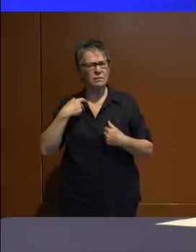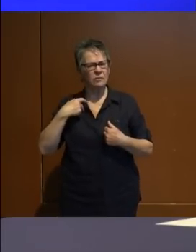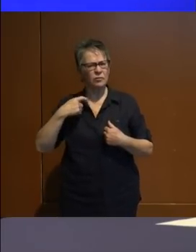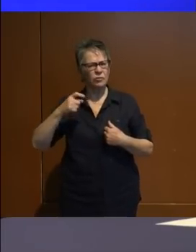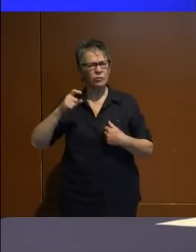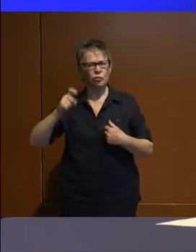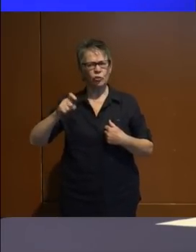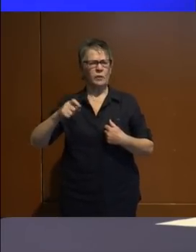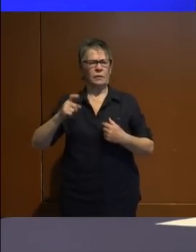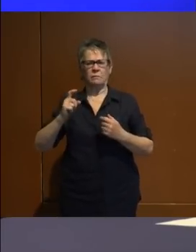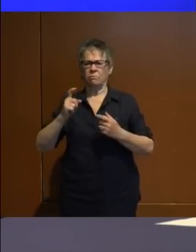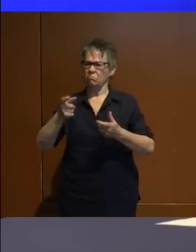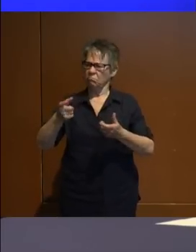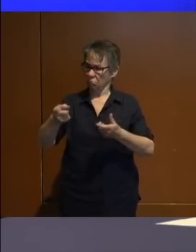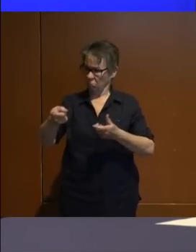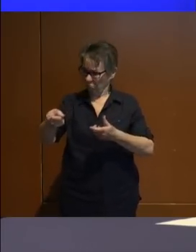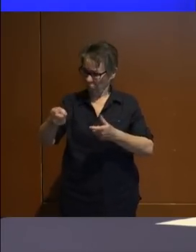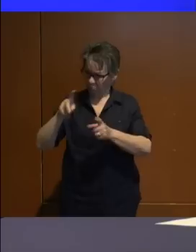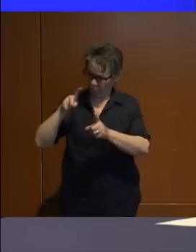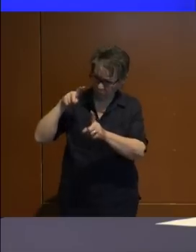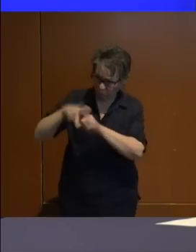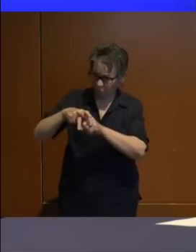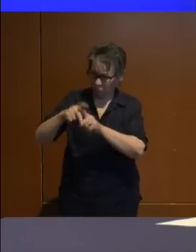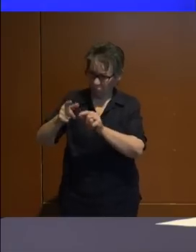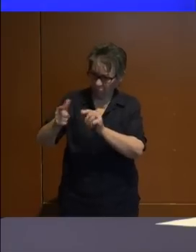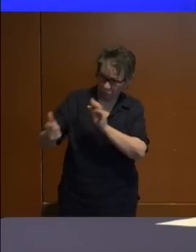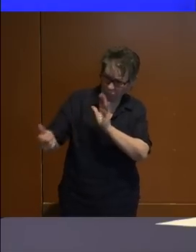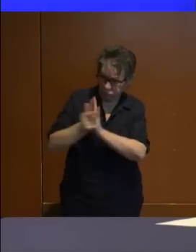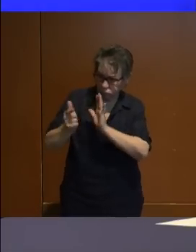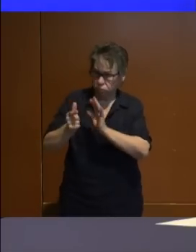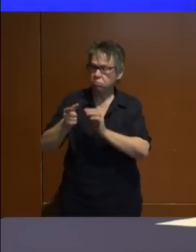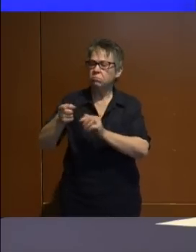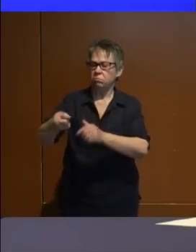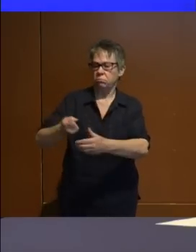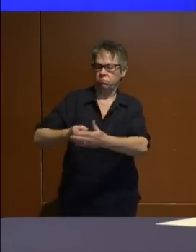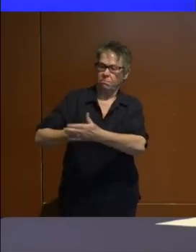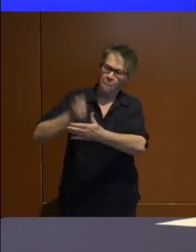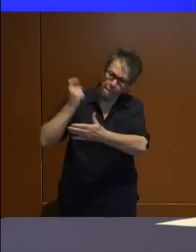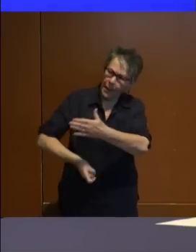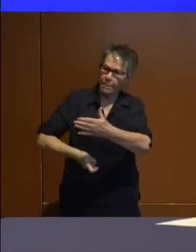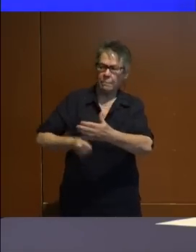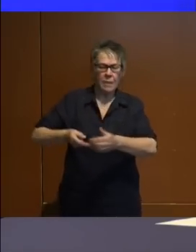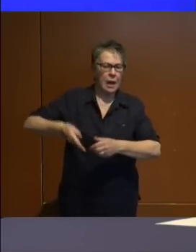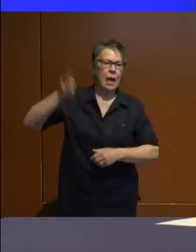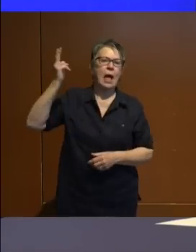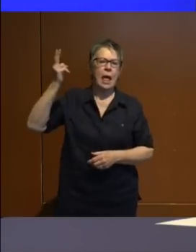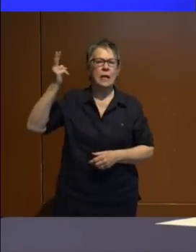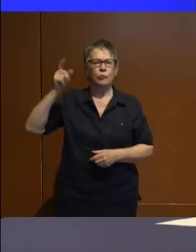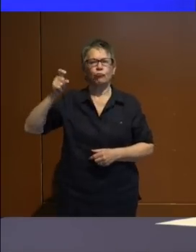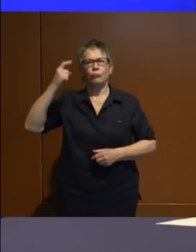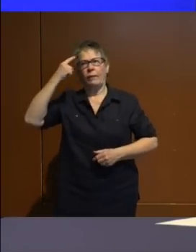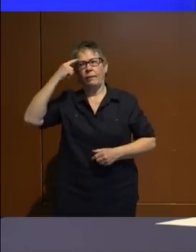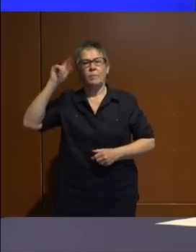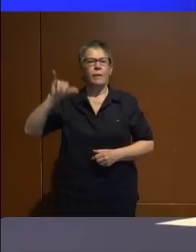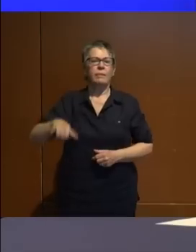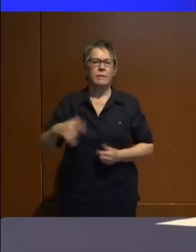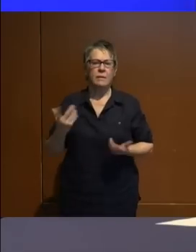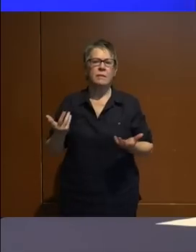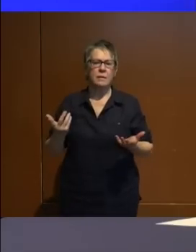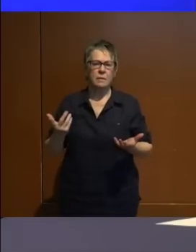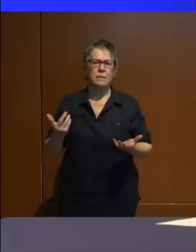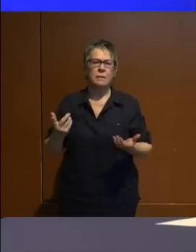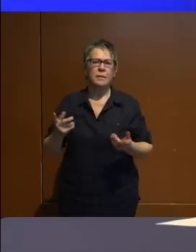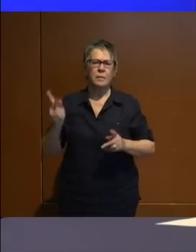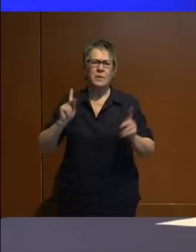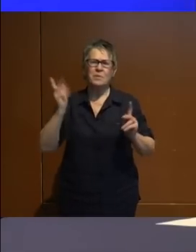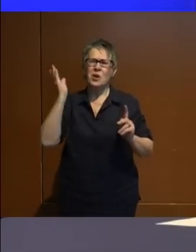to be ignorant, although the patience for ignorance is about zero, given we've been pounding away on this every which way, morning, noon,